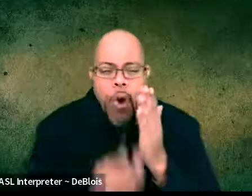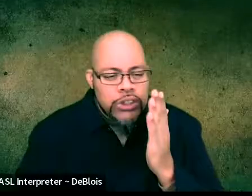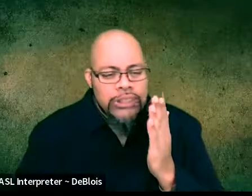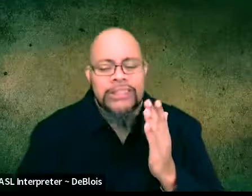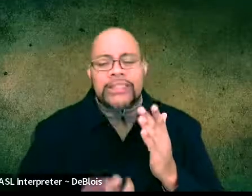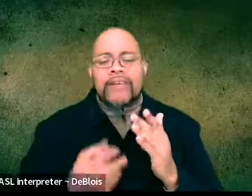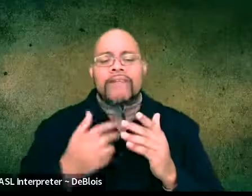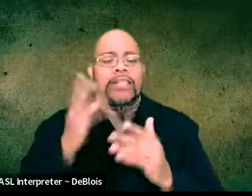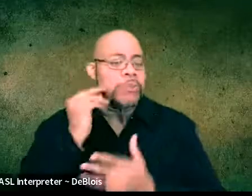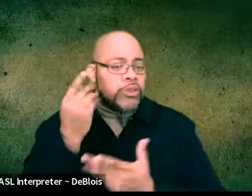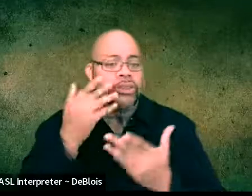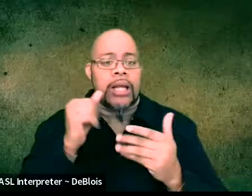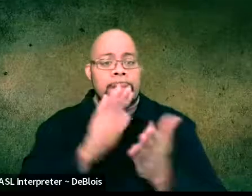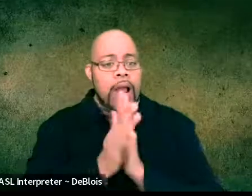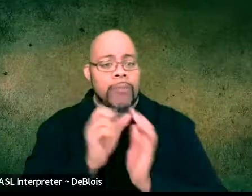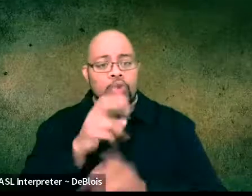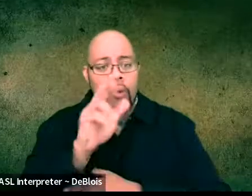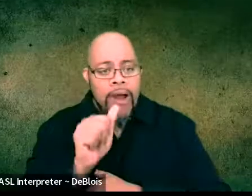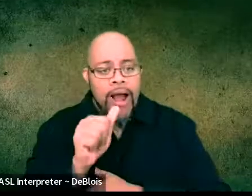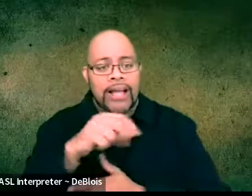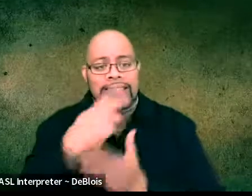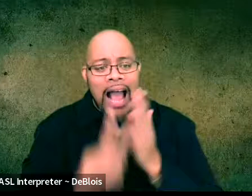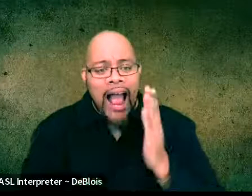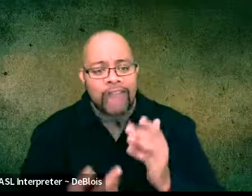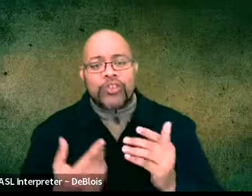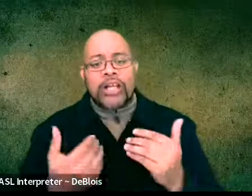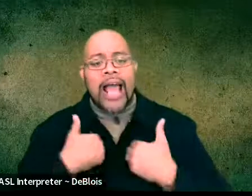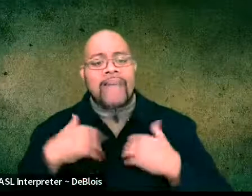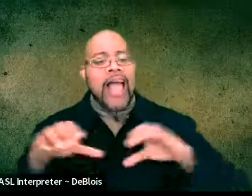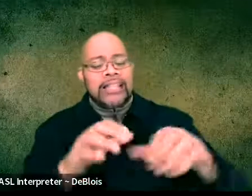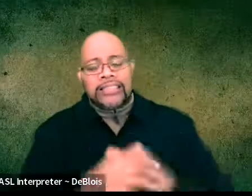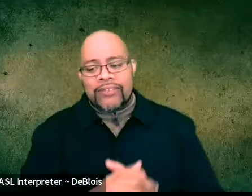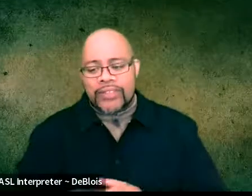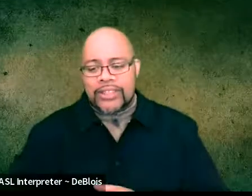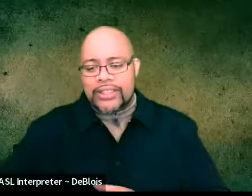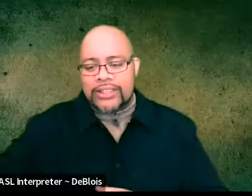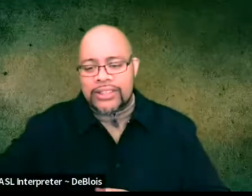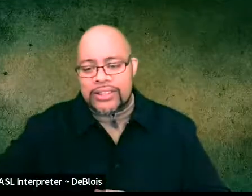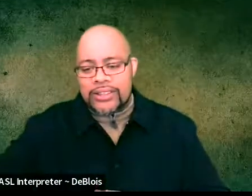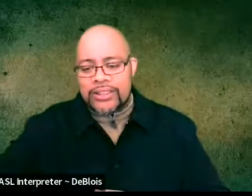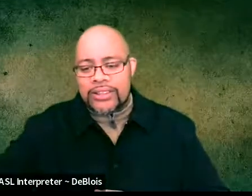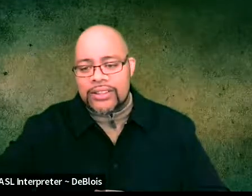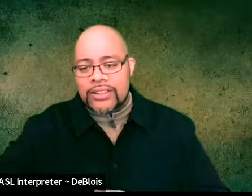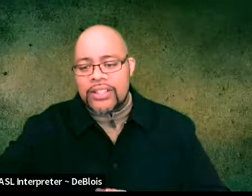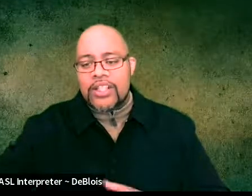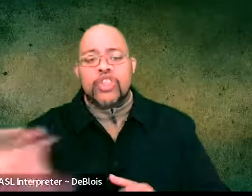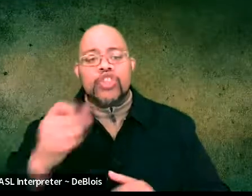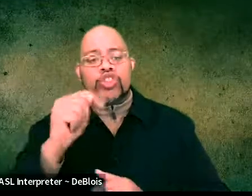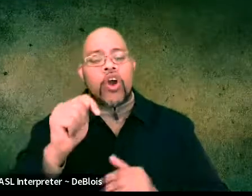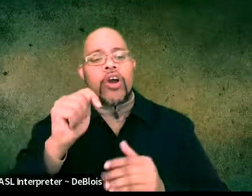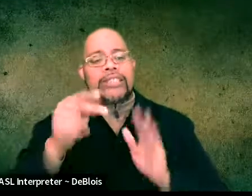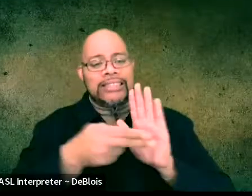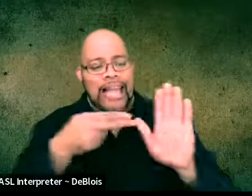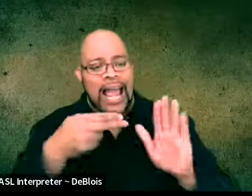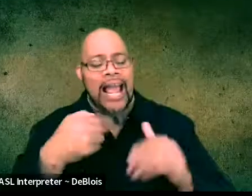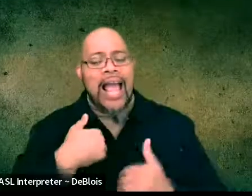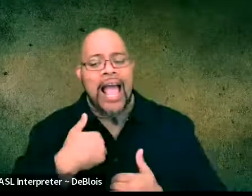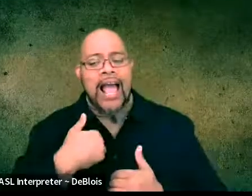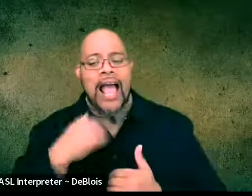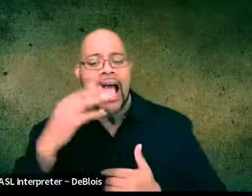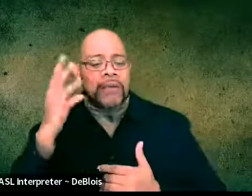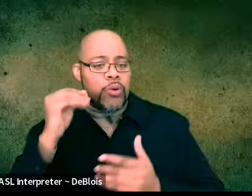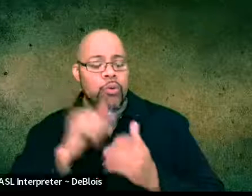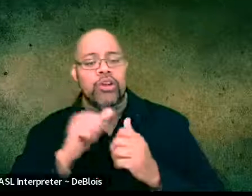able to become scuba divers, to be able to have activities with shark tagging, to be able to have an experience with research